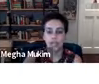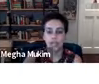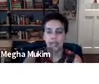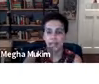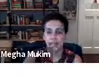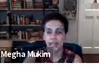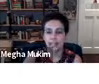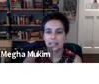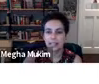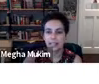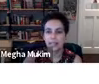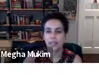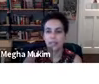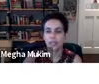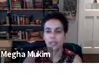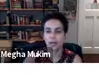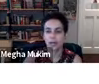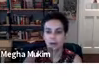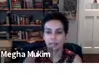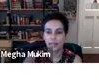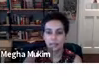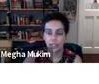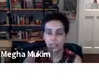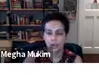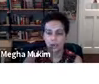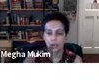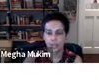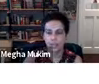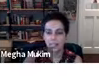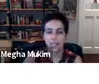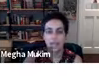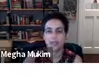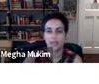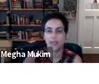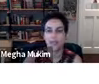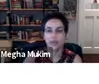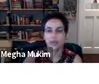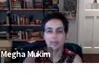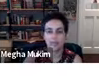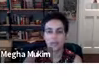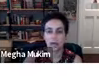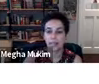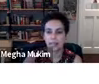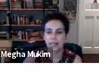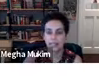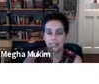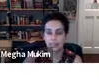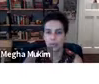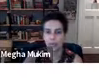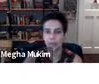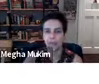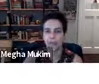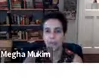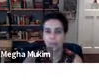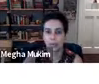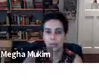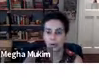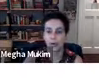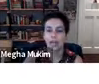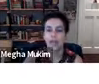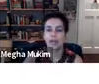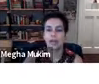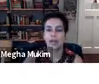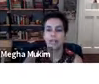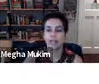that nightlight intensity, which is a proxy for economic activity, is on average 2.5 times higher in cities with more than 5 million